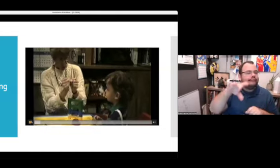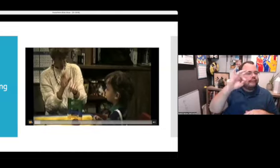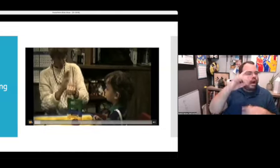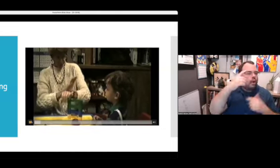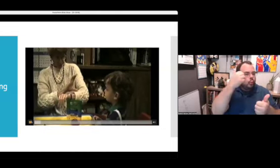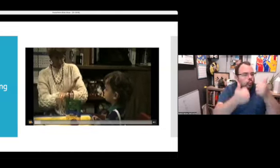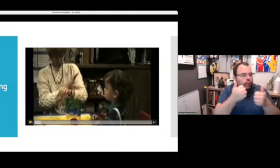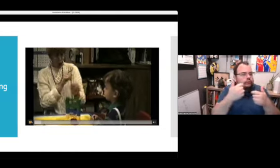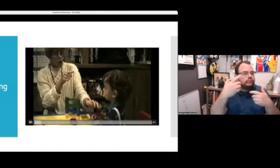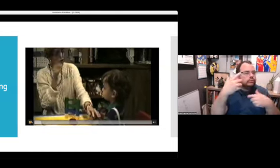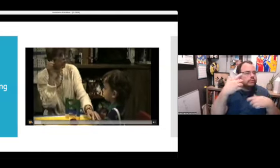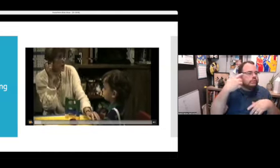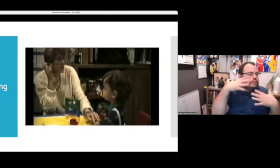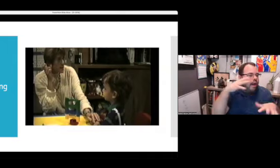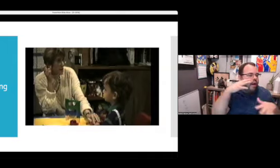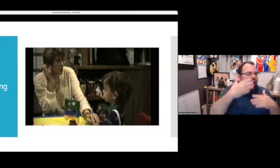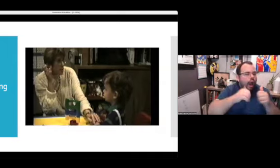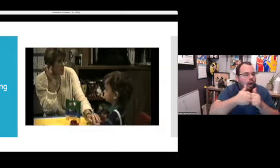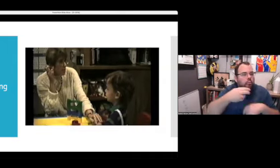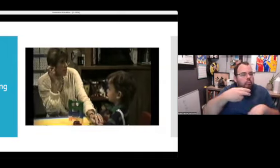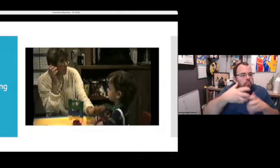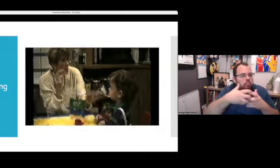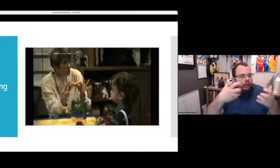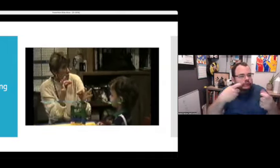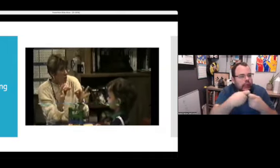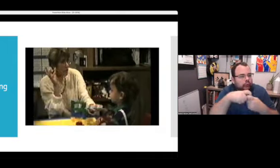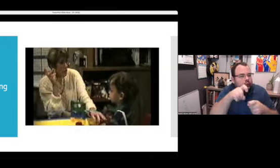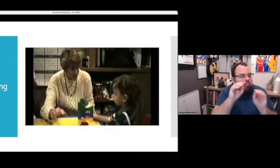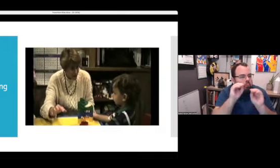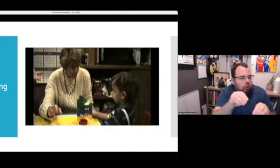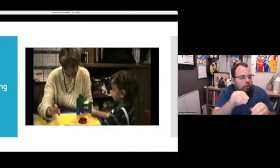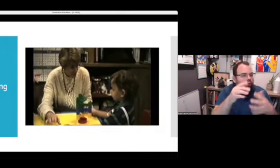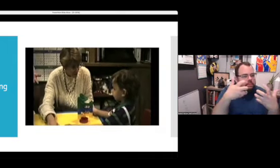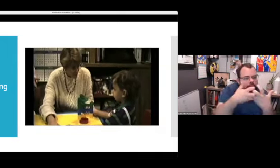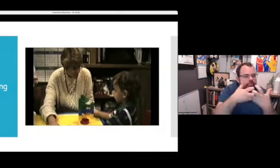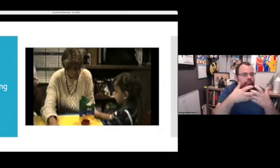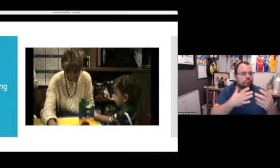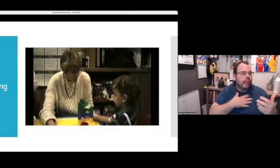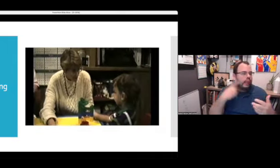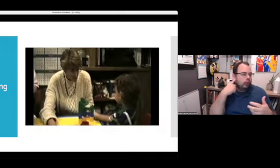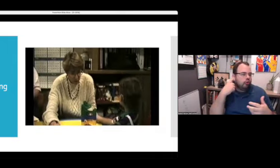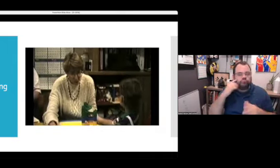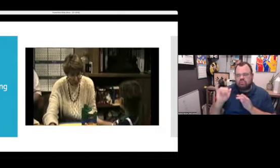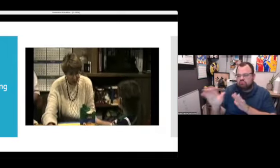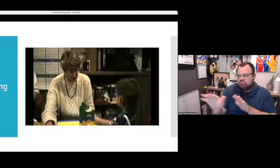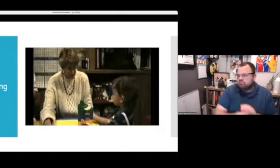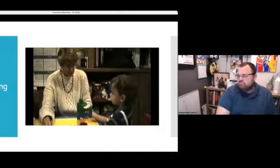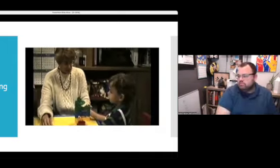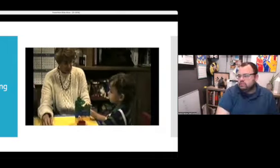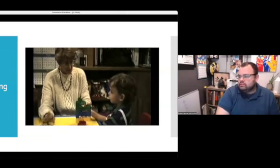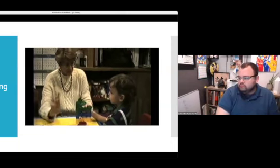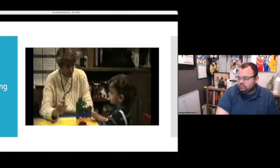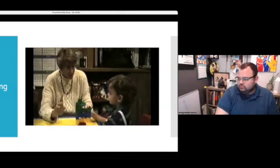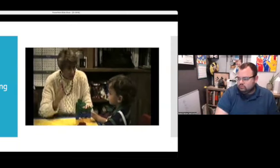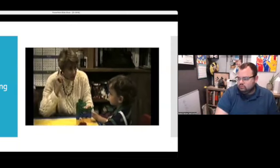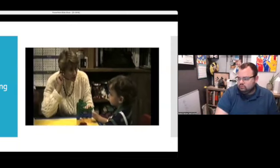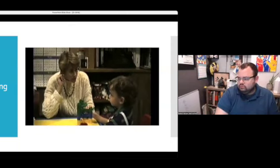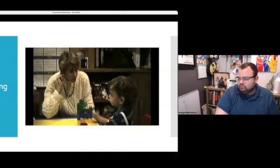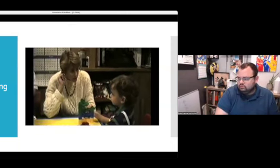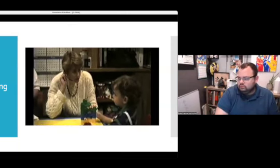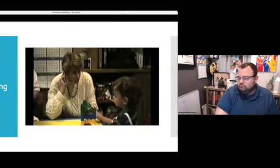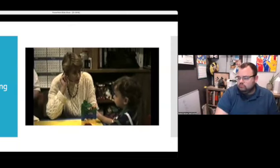Okay, with the computer. And we can find out Listen. which sound that I can hear. Excited about it. Let's do one more and then I'll ask After you. the program.